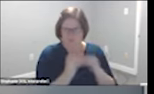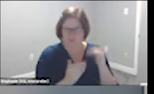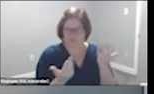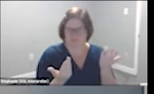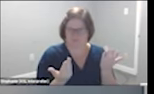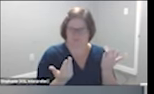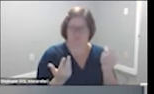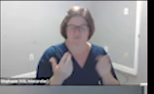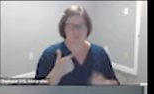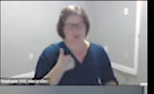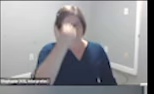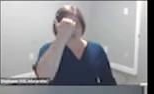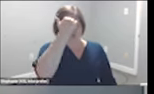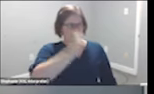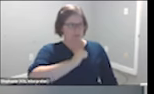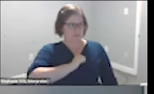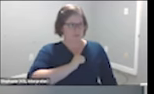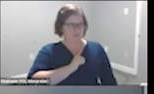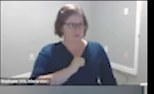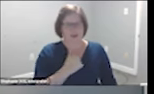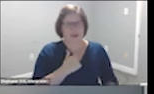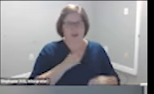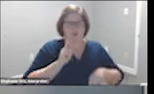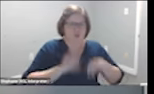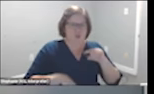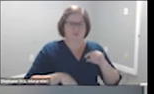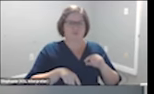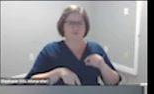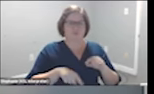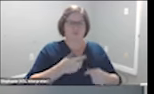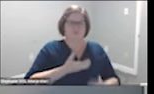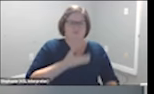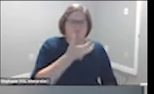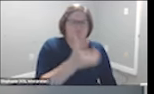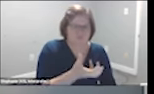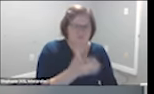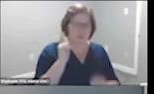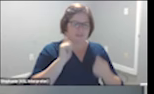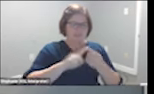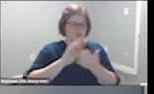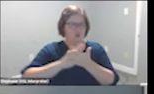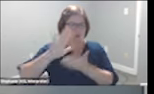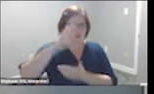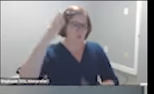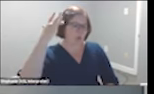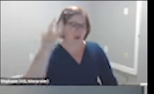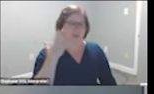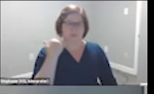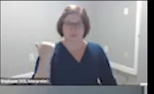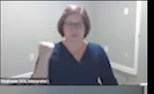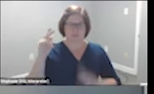know that personally, that was not something that I could say until I was in college because the stigma around disability is so